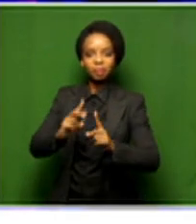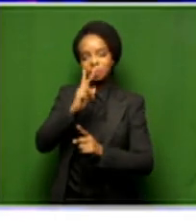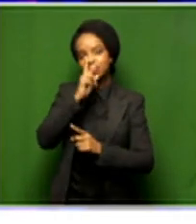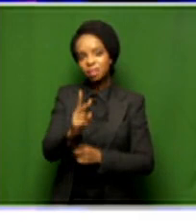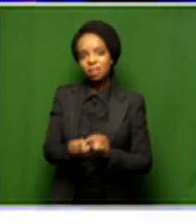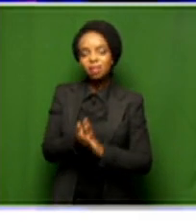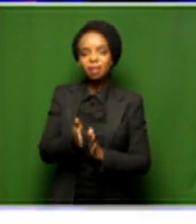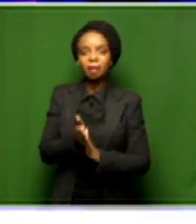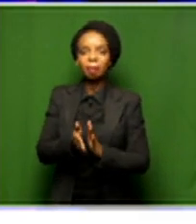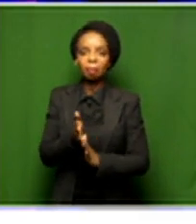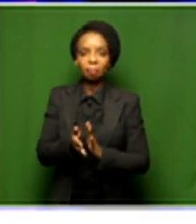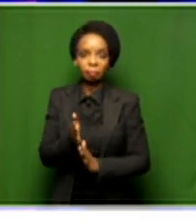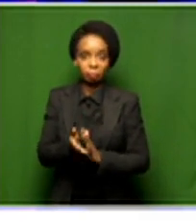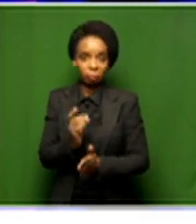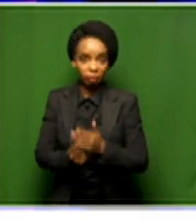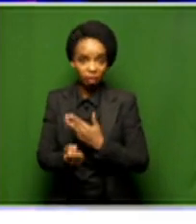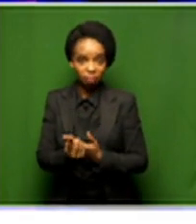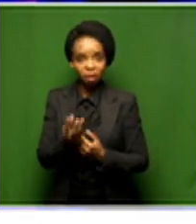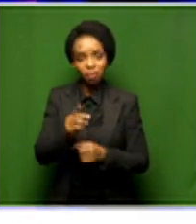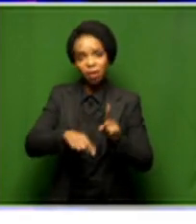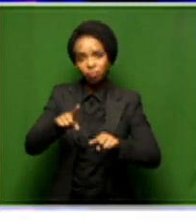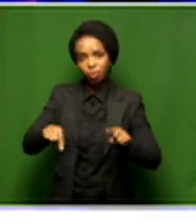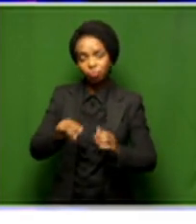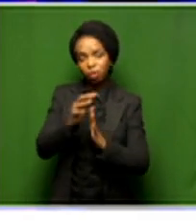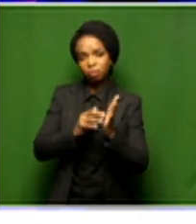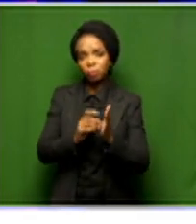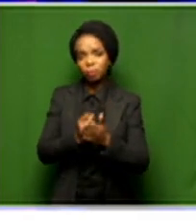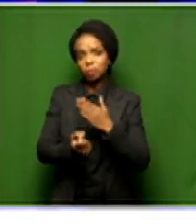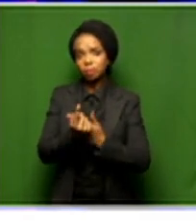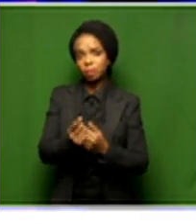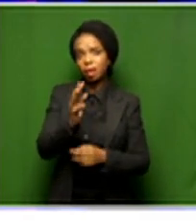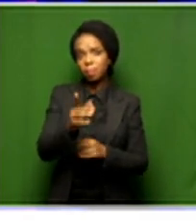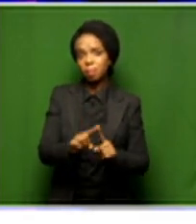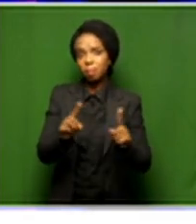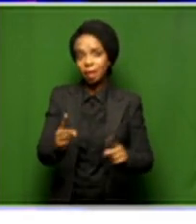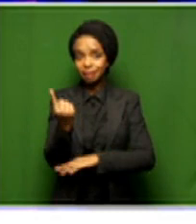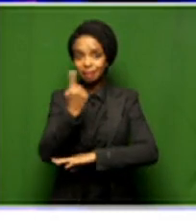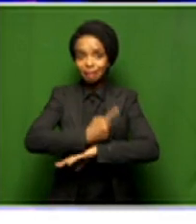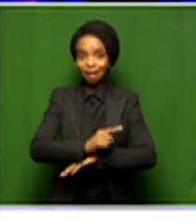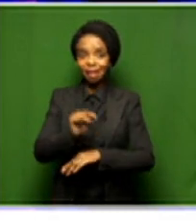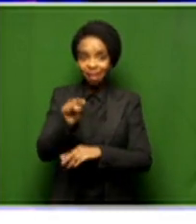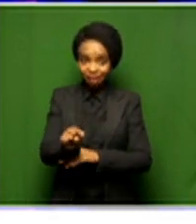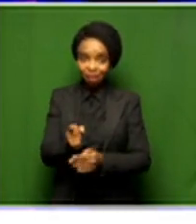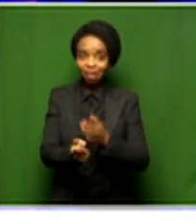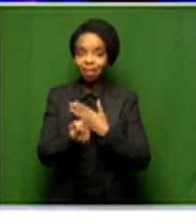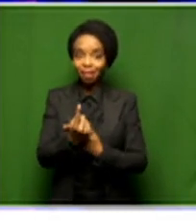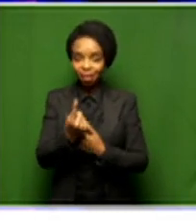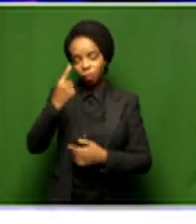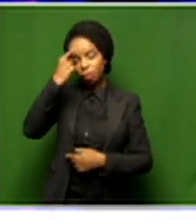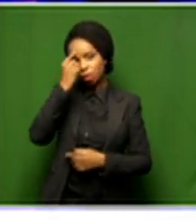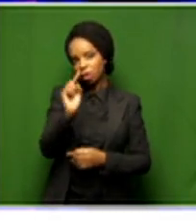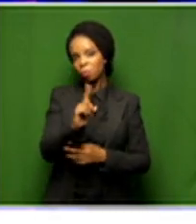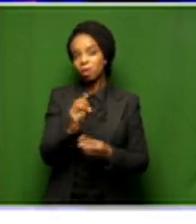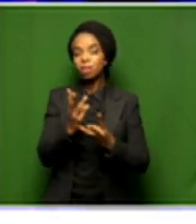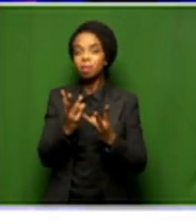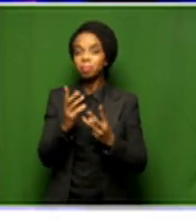have been some very ugly stories that have been coming out just before these elections. But when this day arrives, I think people almost take their civil duty